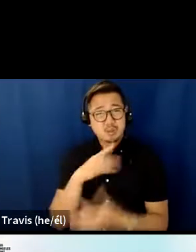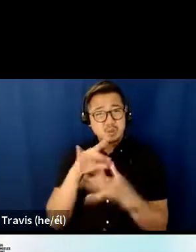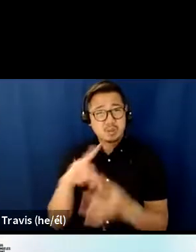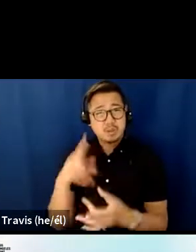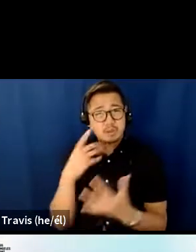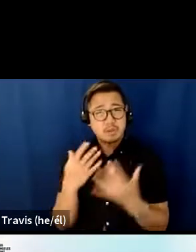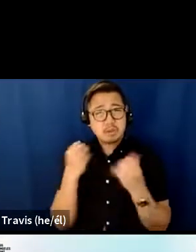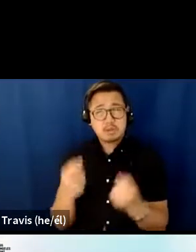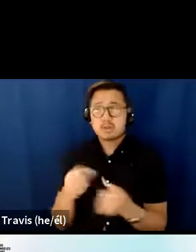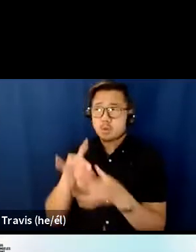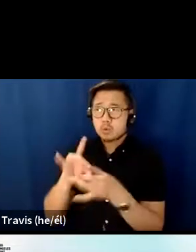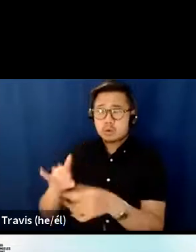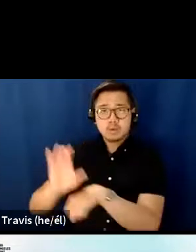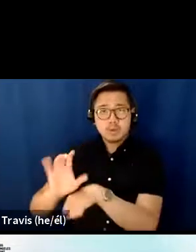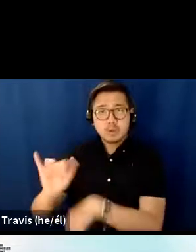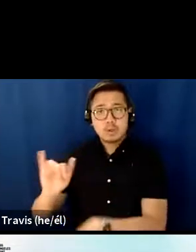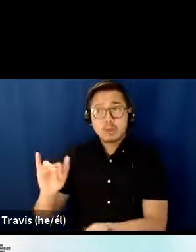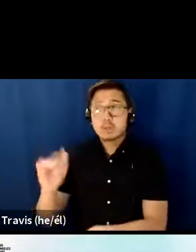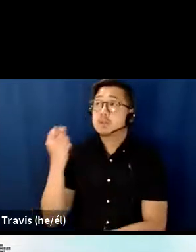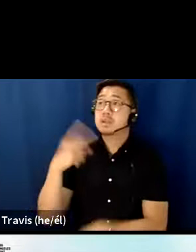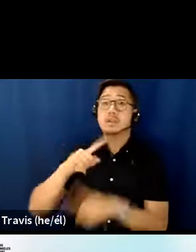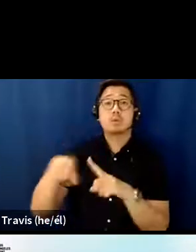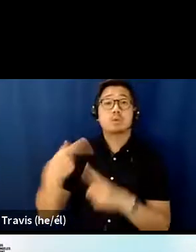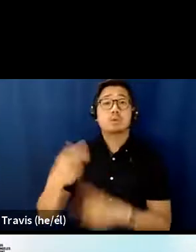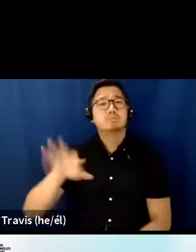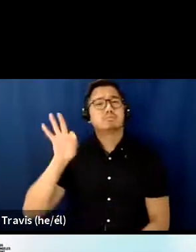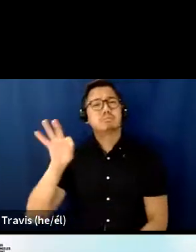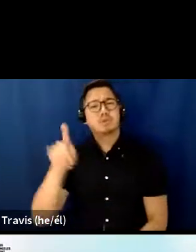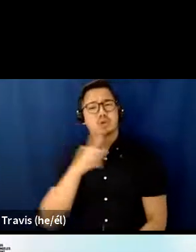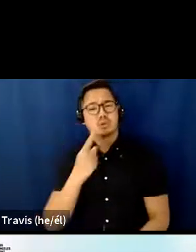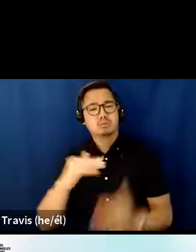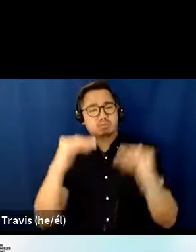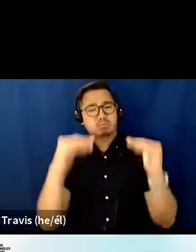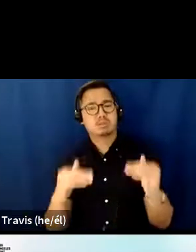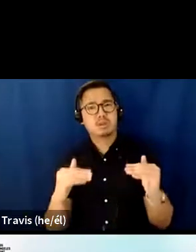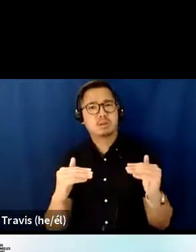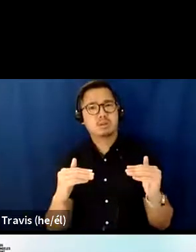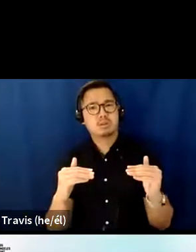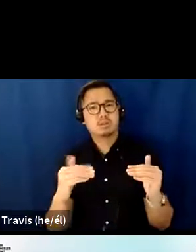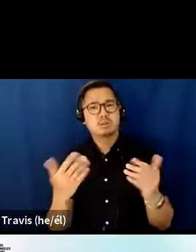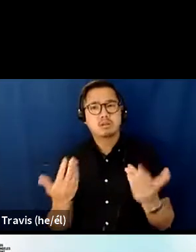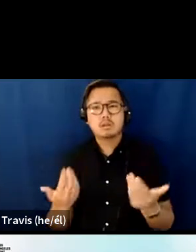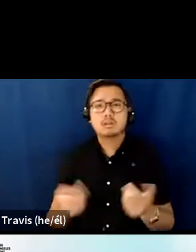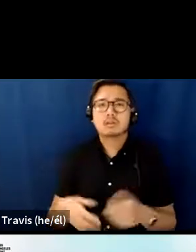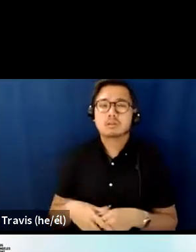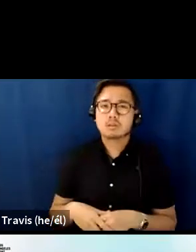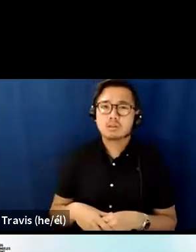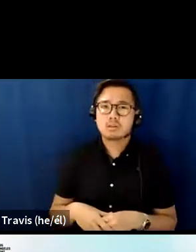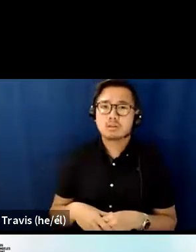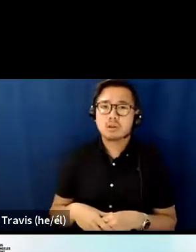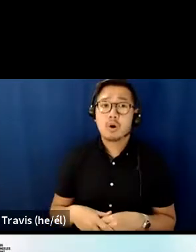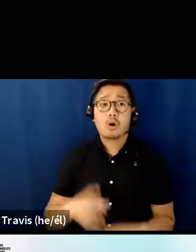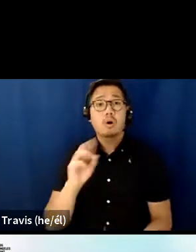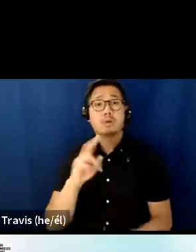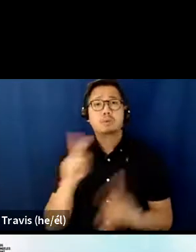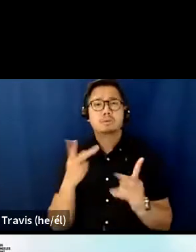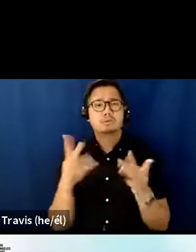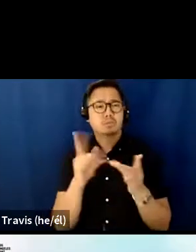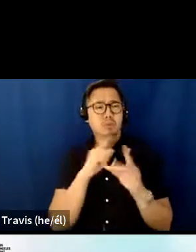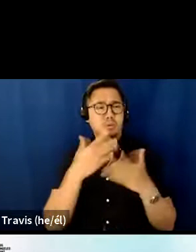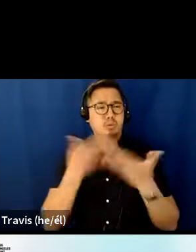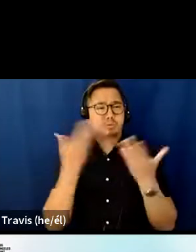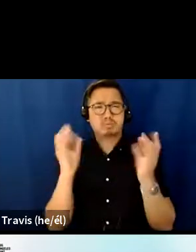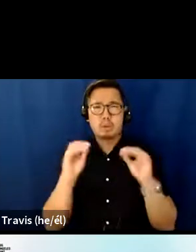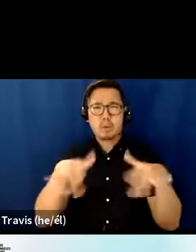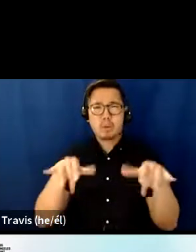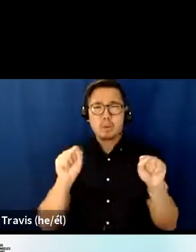the church when you're told that, you know, you're nothing but a second-class citizen, if not, in this case, not in existence at all. You know, how do you